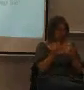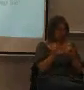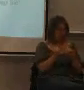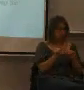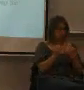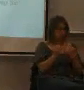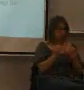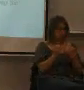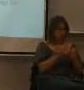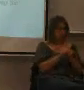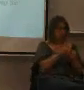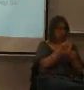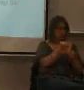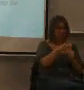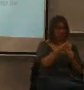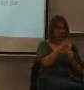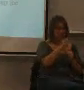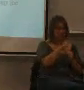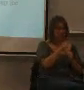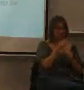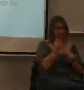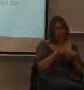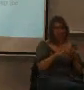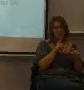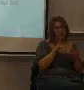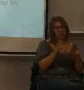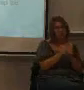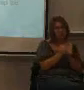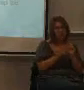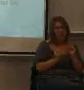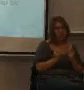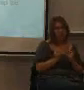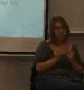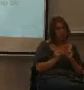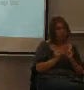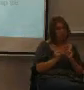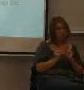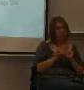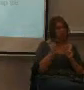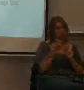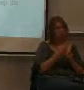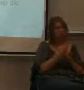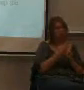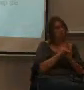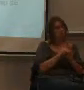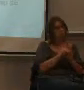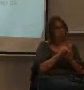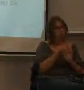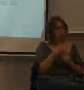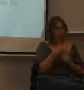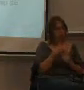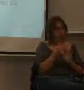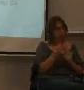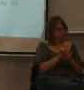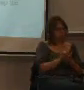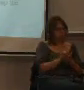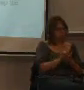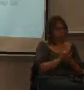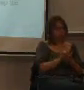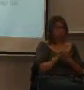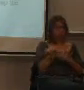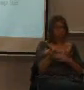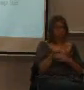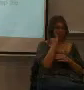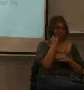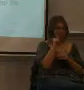with Daphnia, you can't really do that with people, so we have to use model organisms to do that. Likewise, if you're thinking